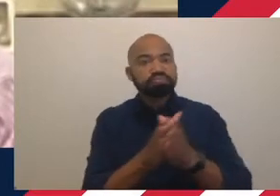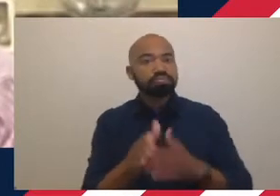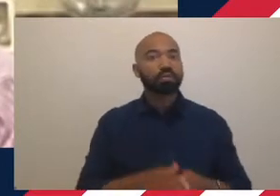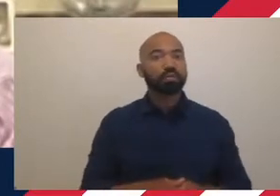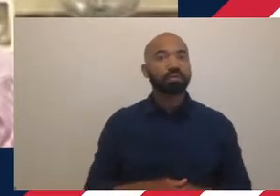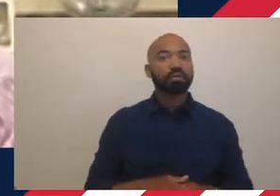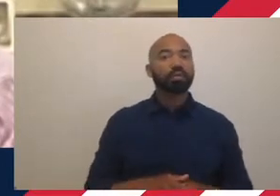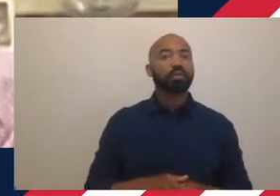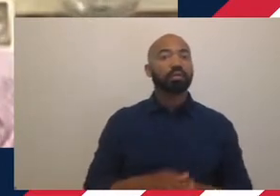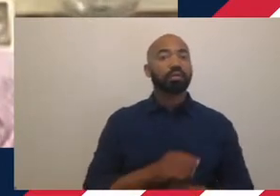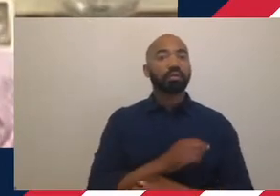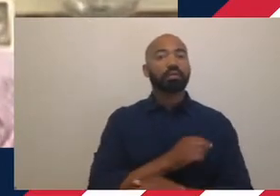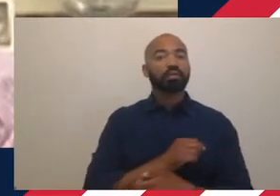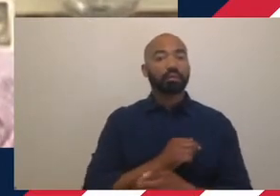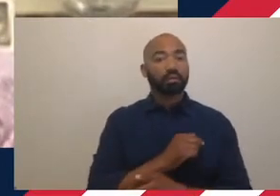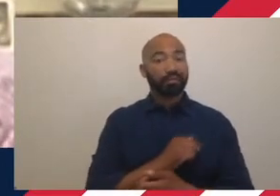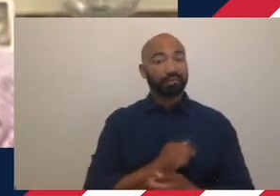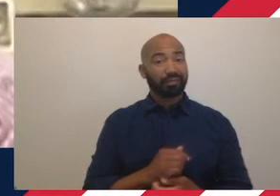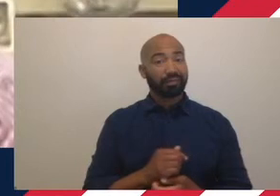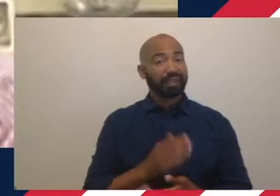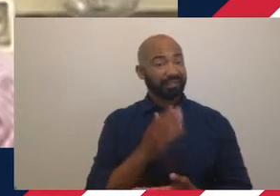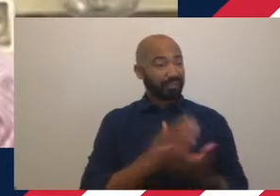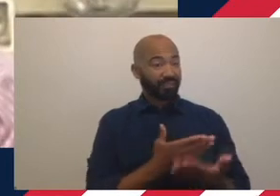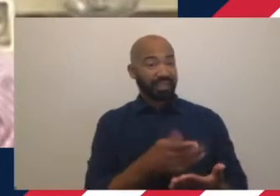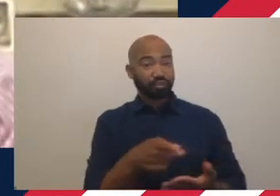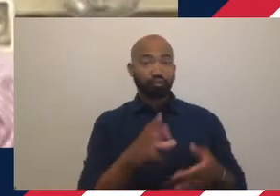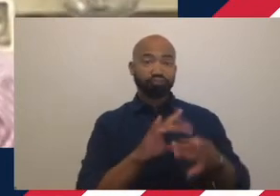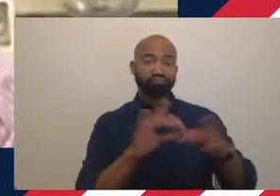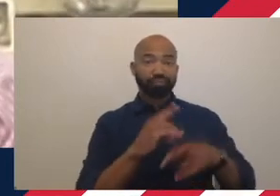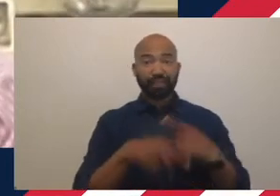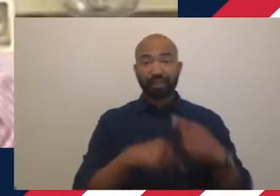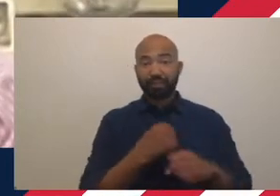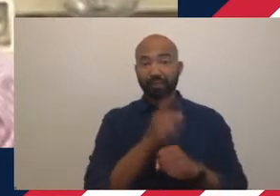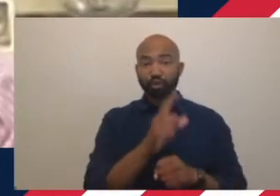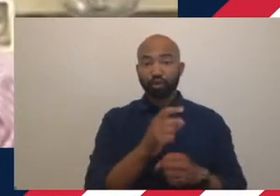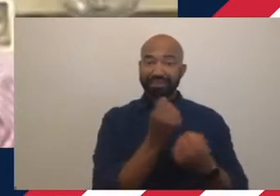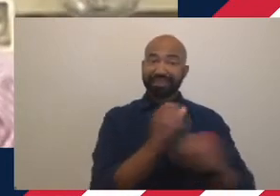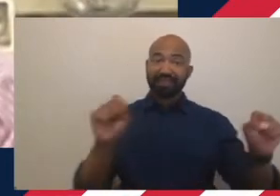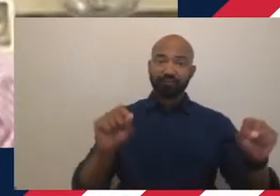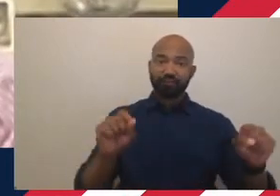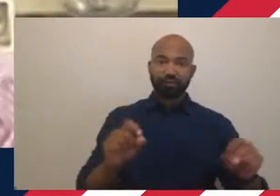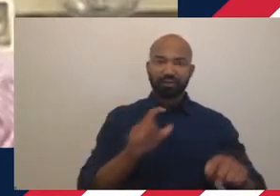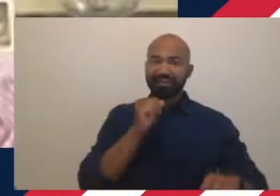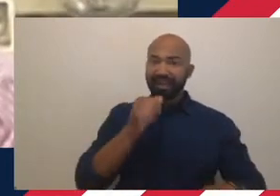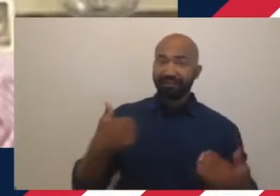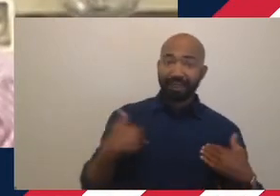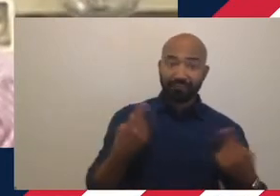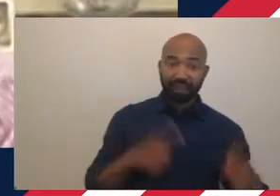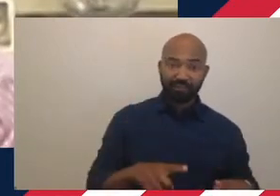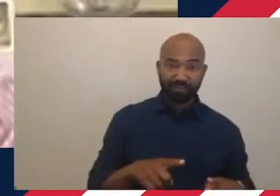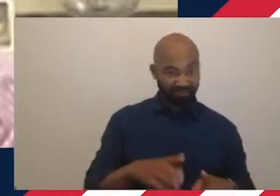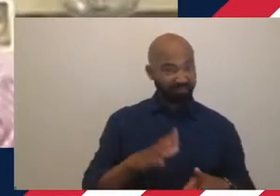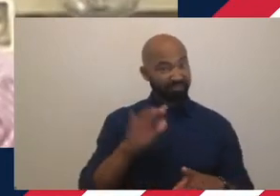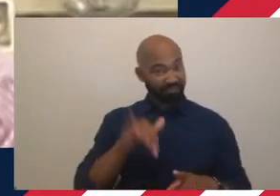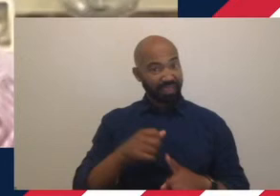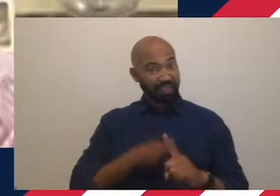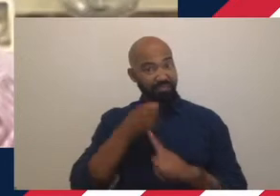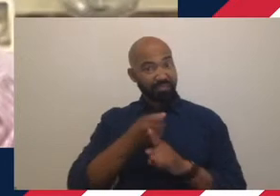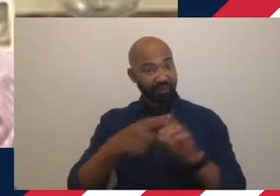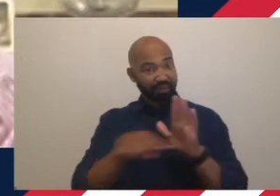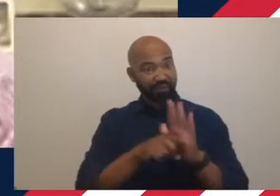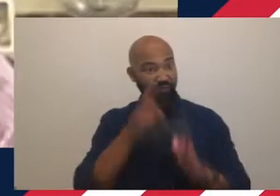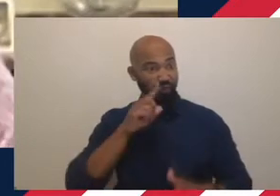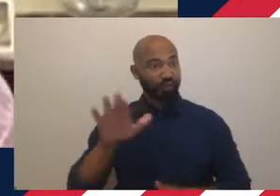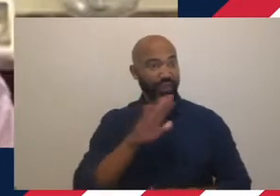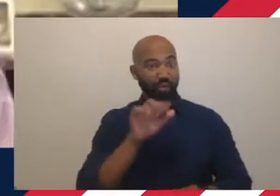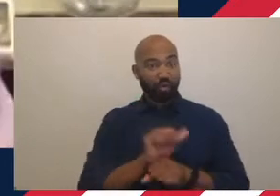not being able to do some of the things you've outlined on mental health, and any safeguards that you would recommend putting